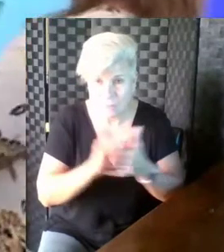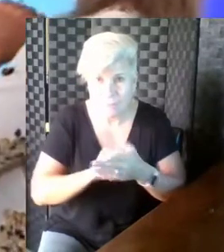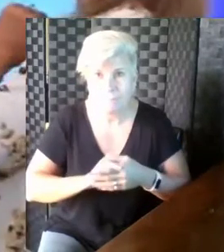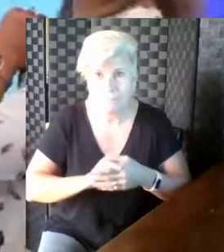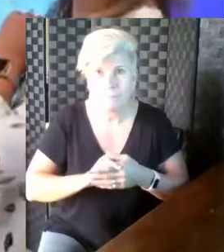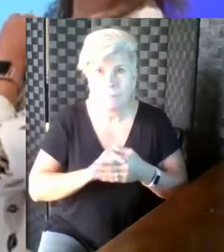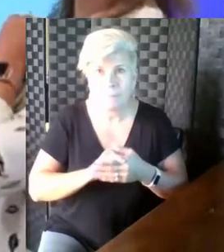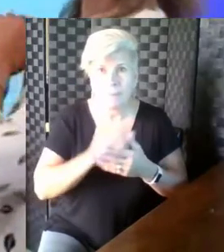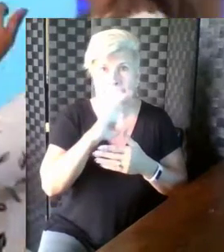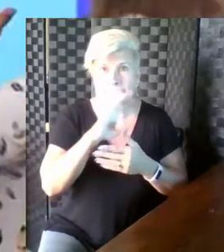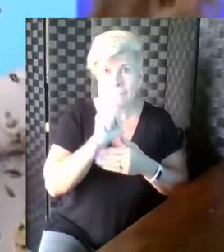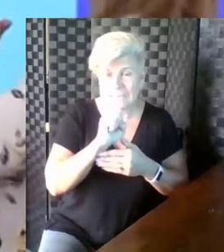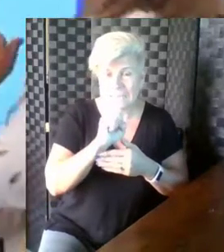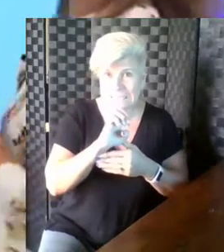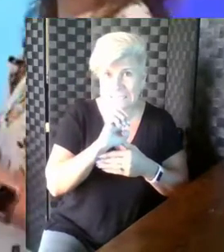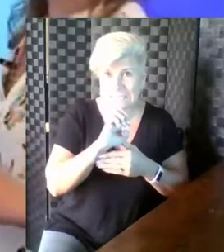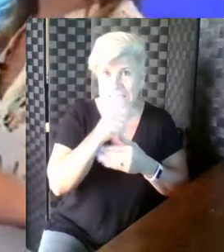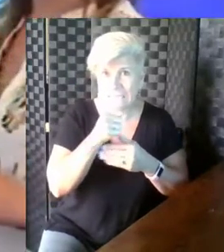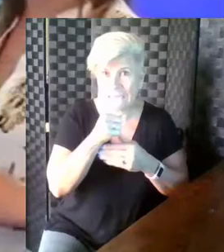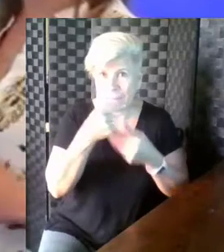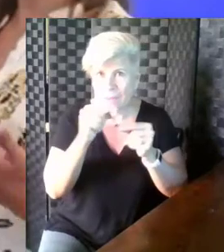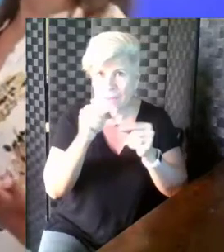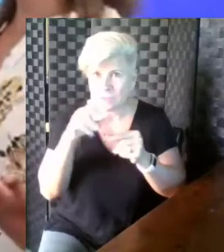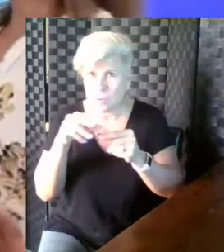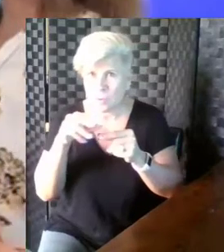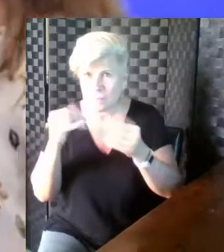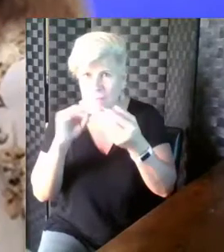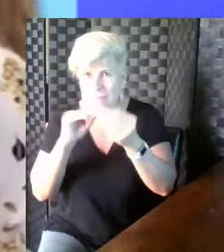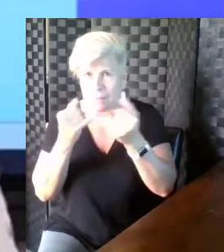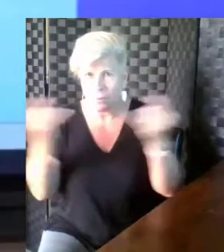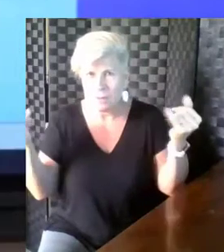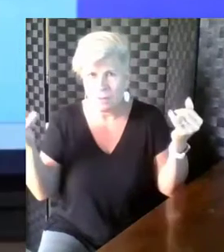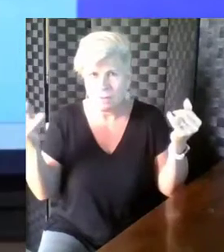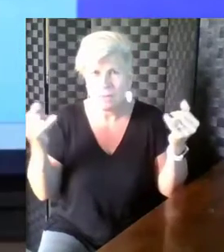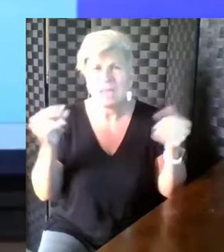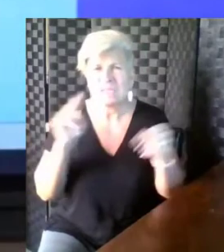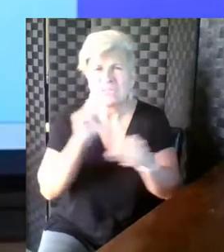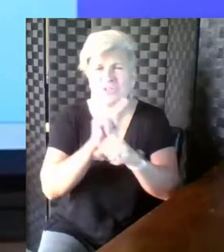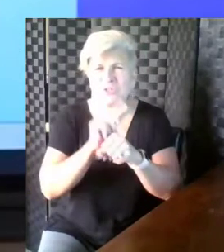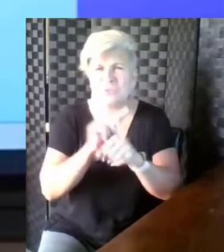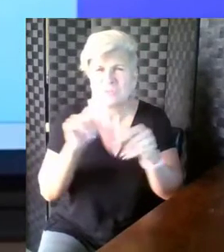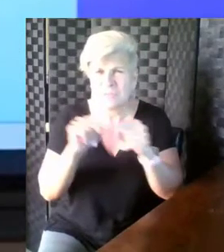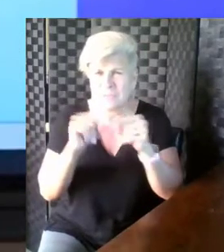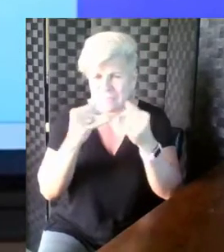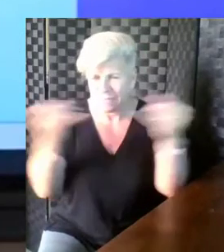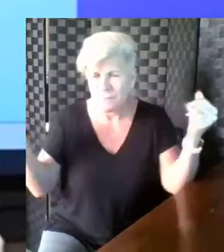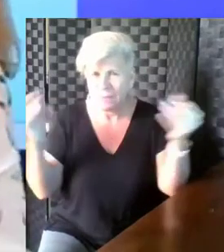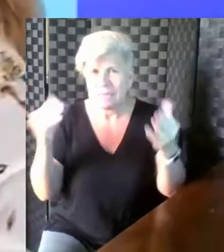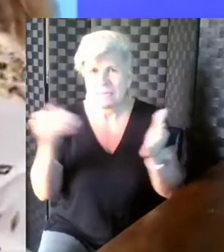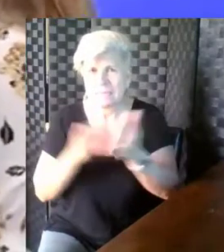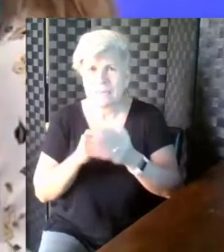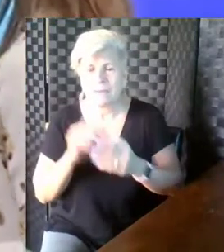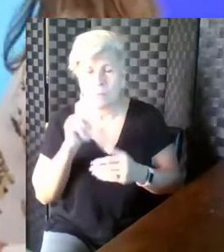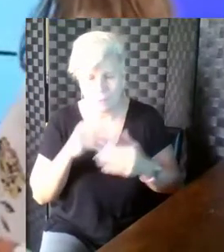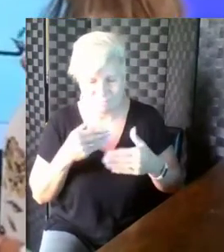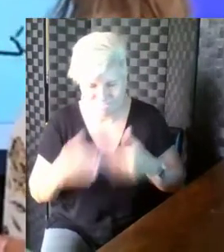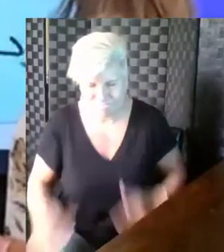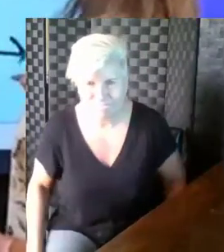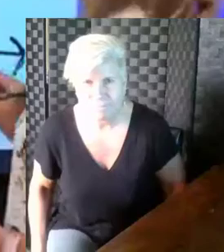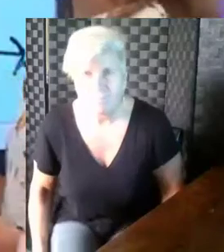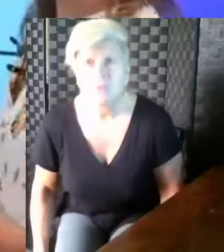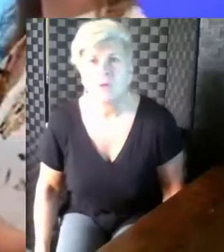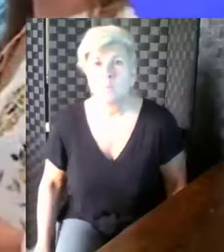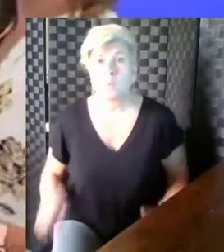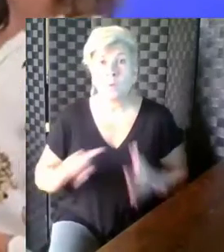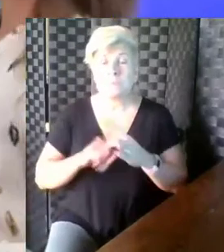that. Base 10 blocks or an open number line. Let's stick with that open number line again. All right, here we go.